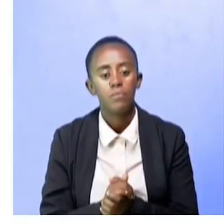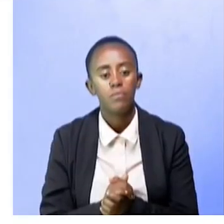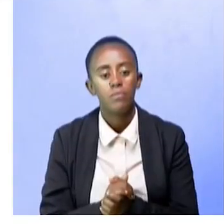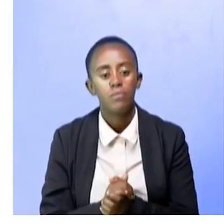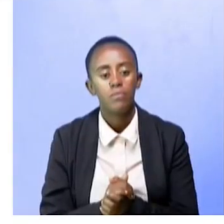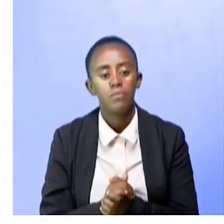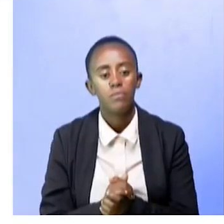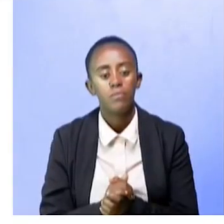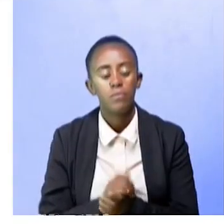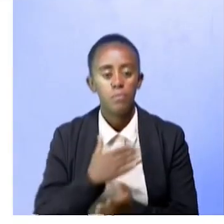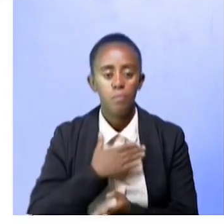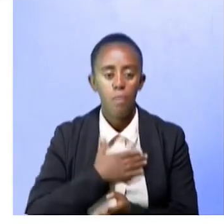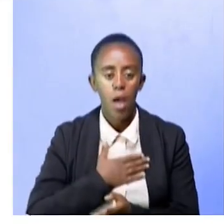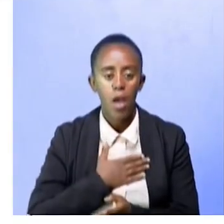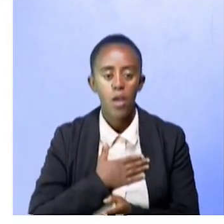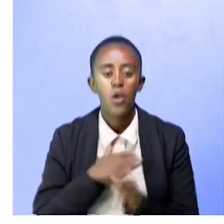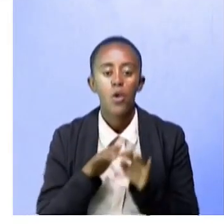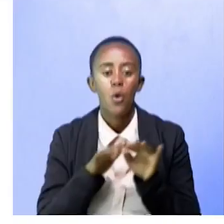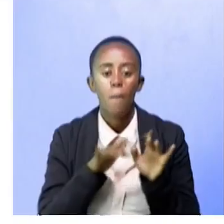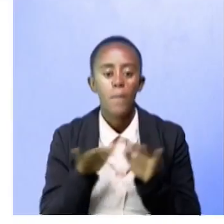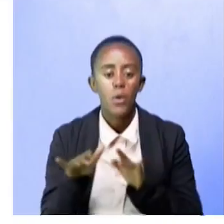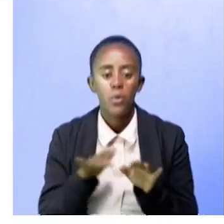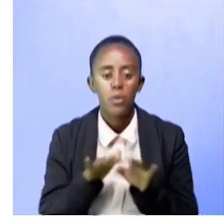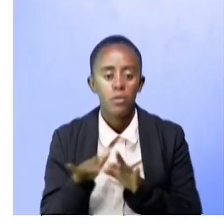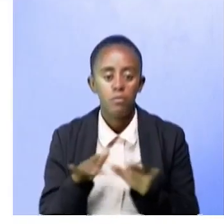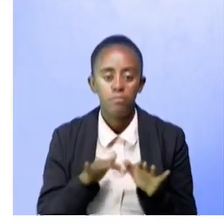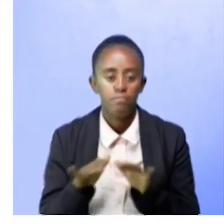my computer.